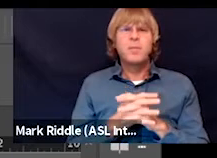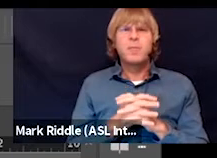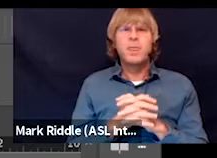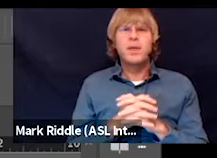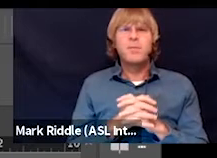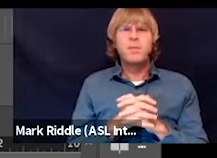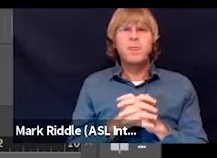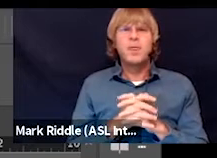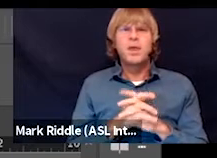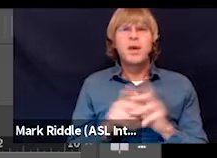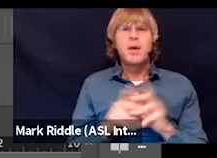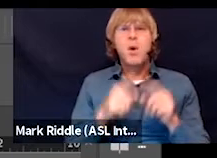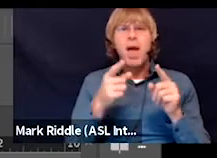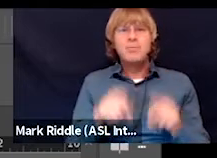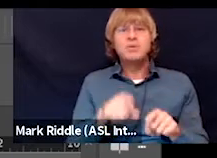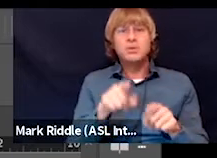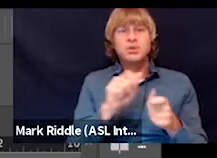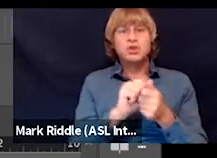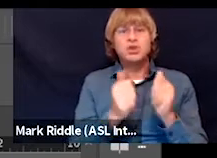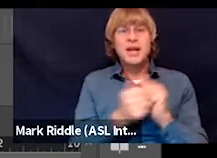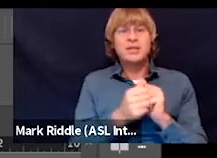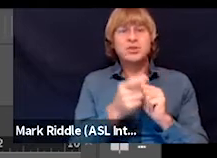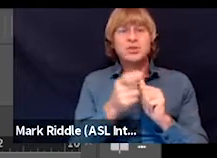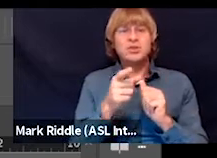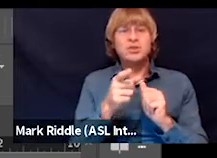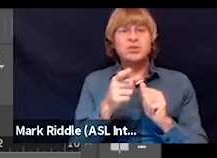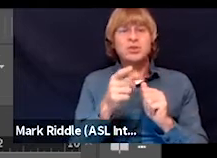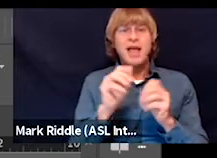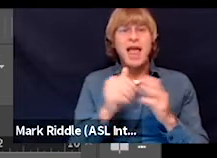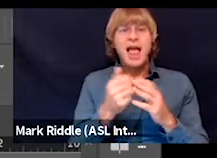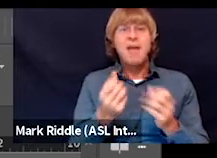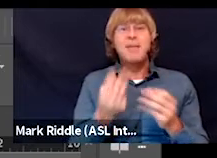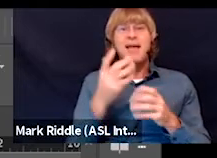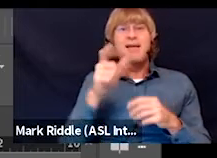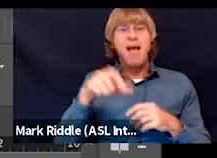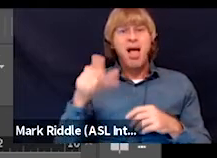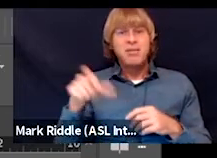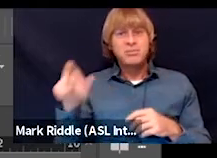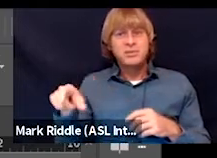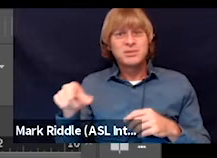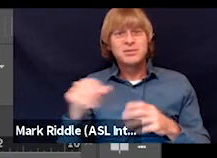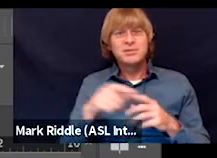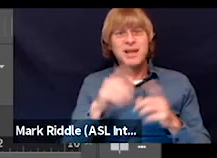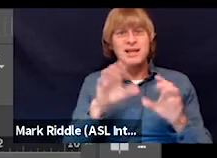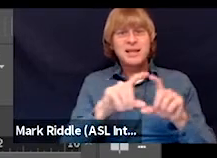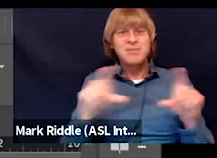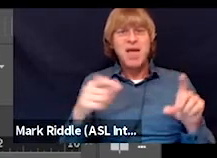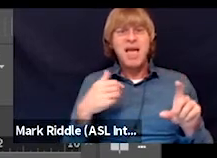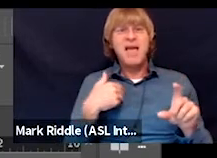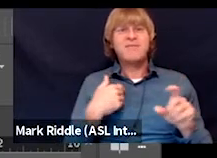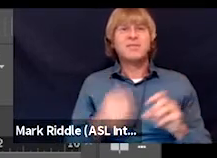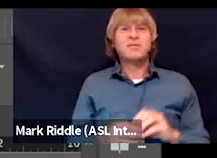But what happens when you change however many columns this text box might be?